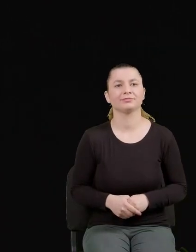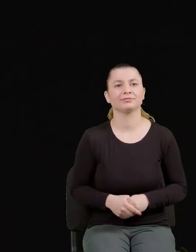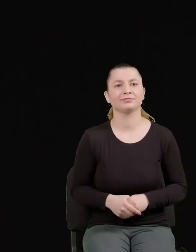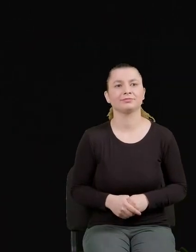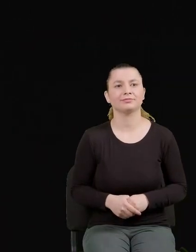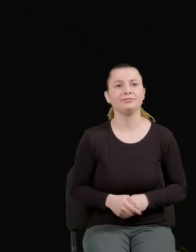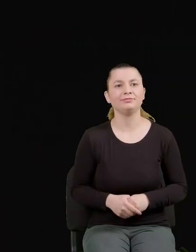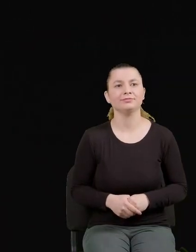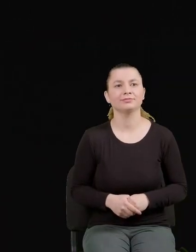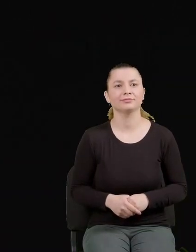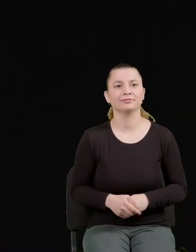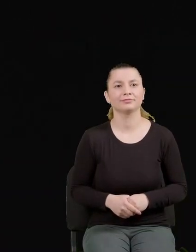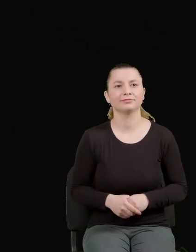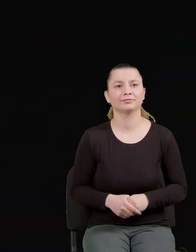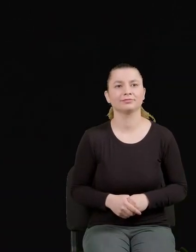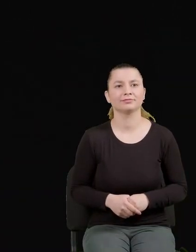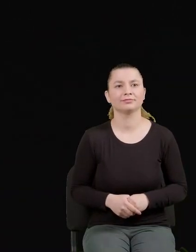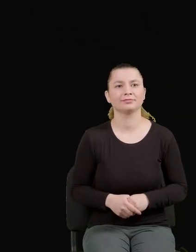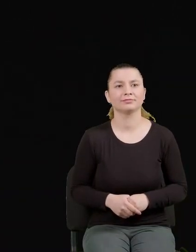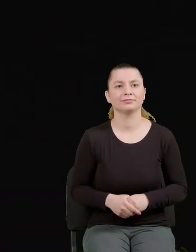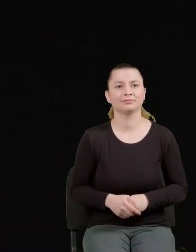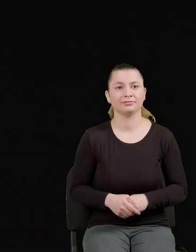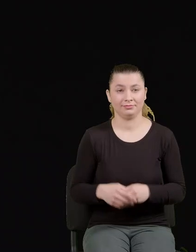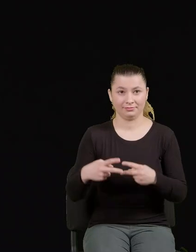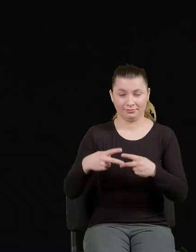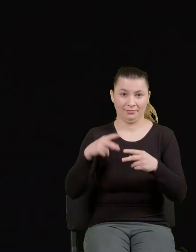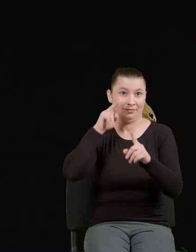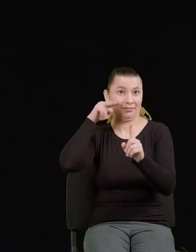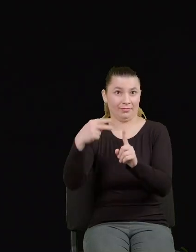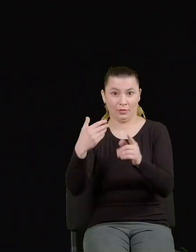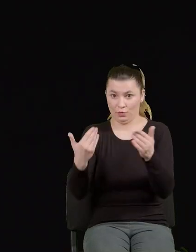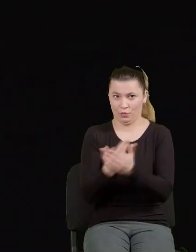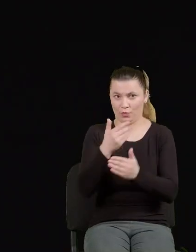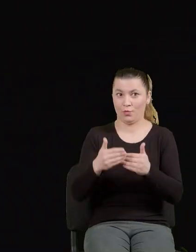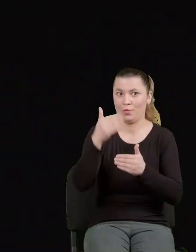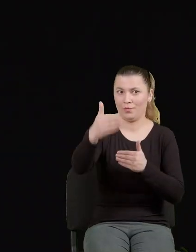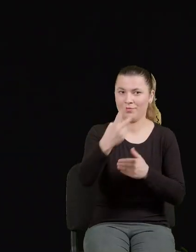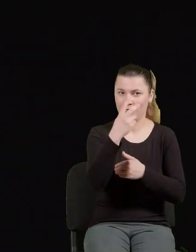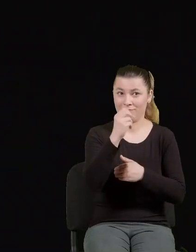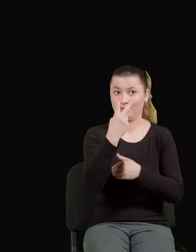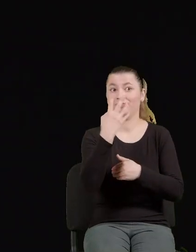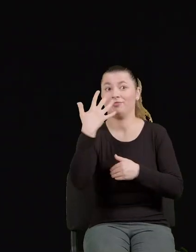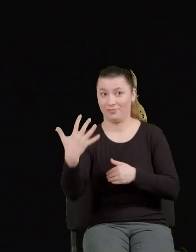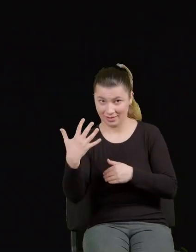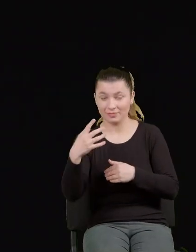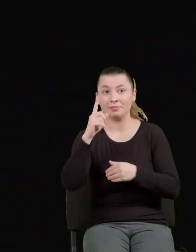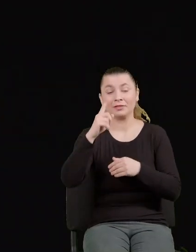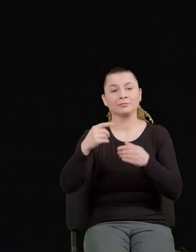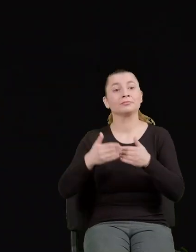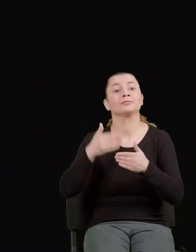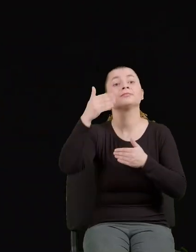2025, and the next financial perspective should start at the beginning of 2028. So we have barely 3